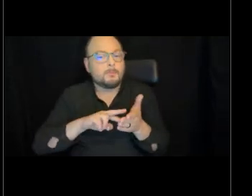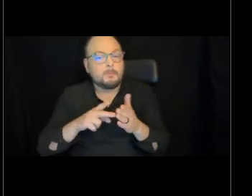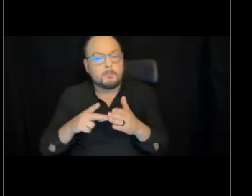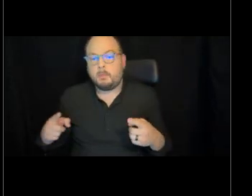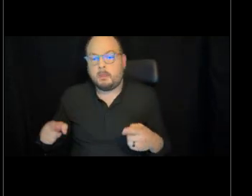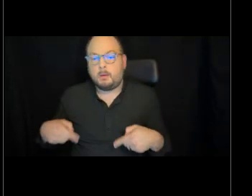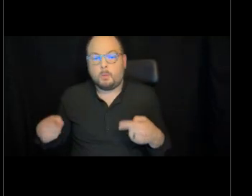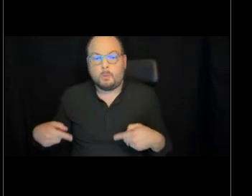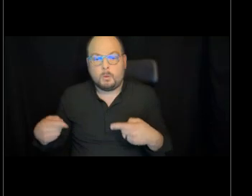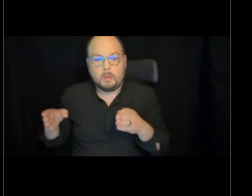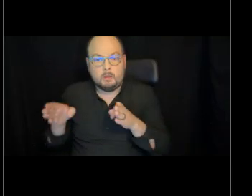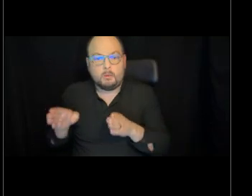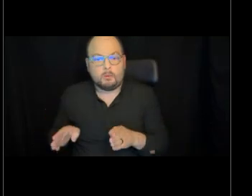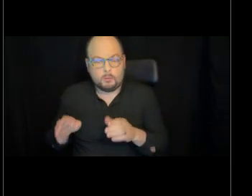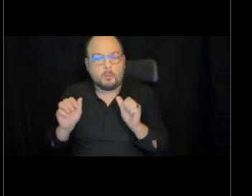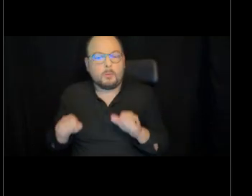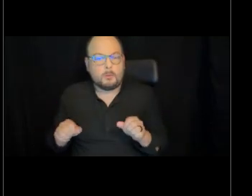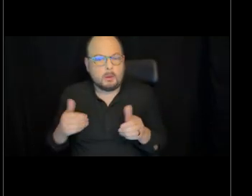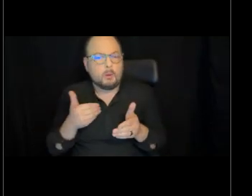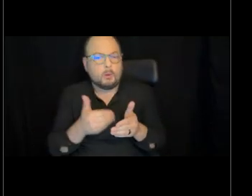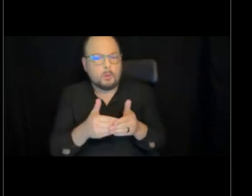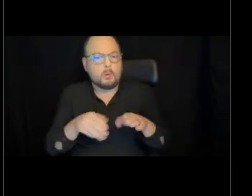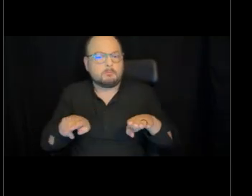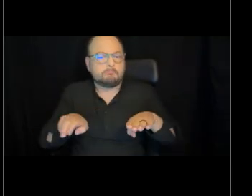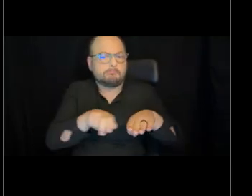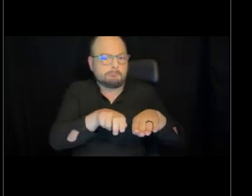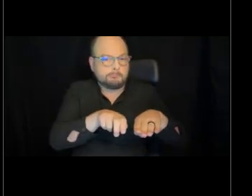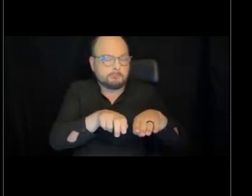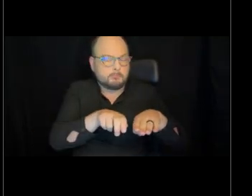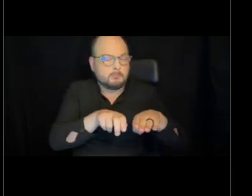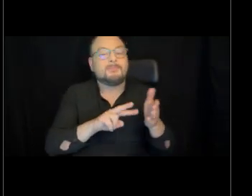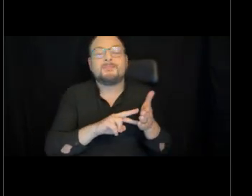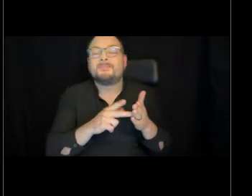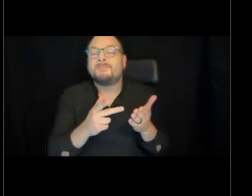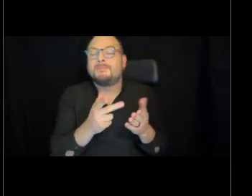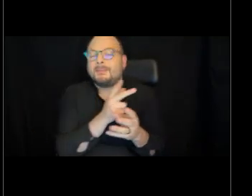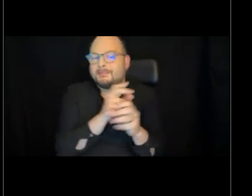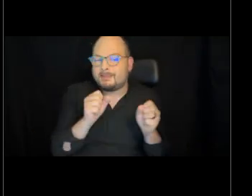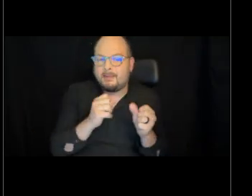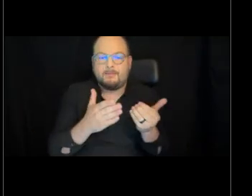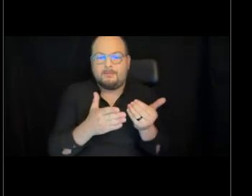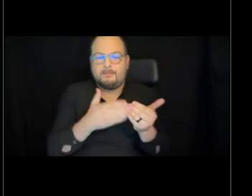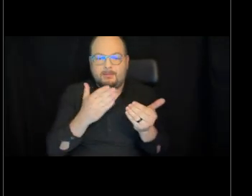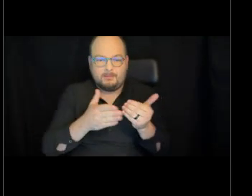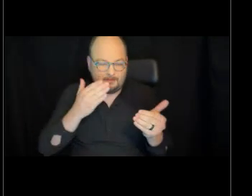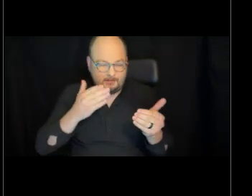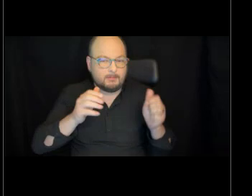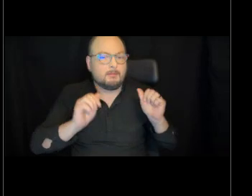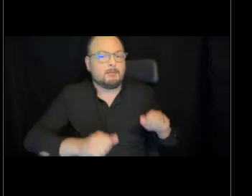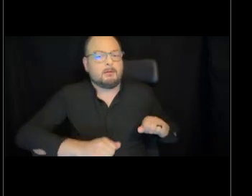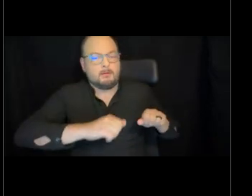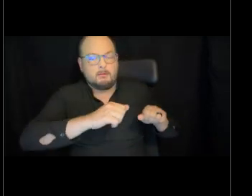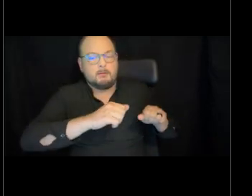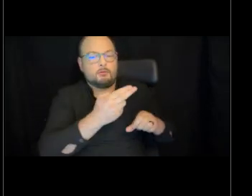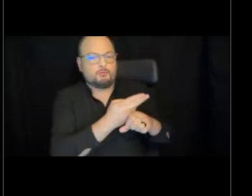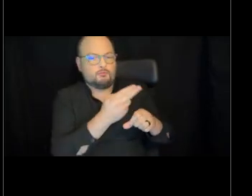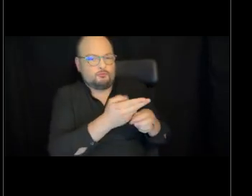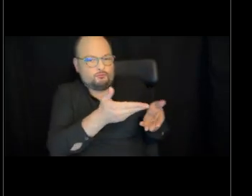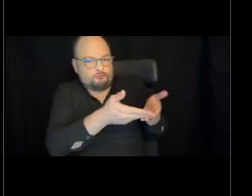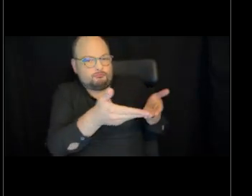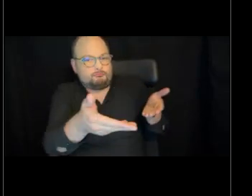side approach, permitting safer and easier reach to controls and cooking